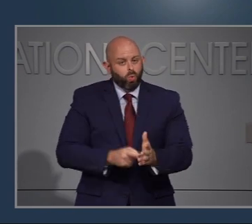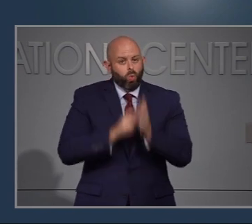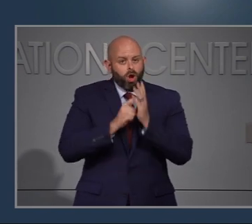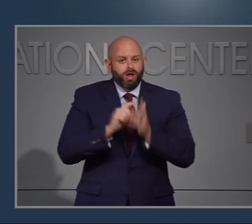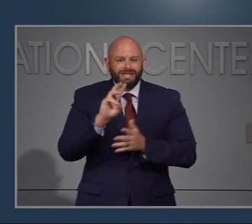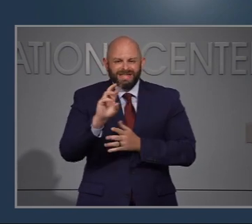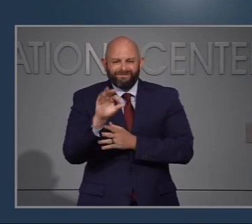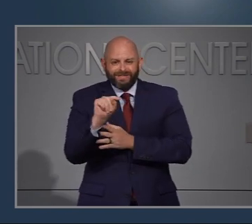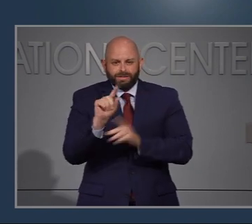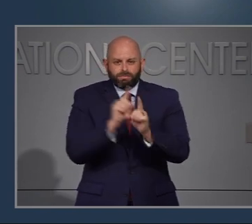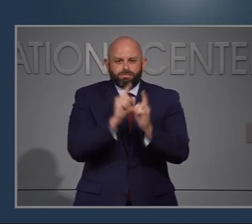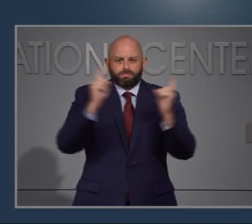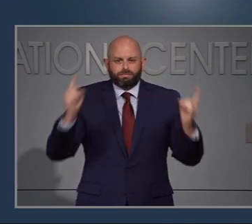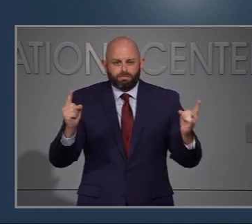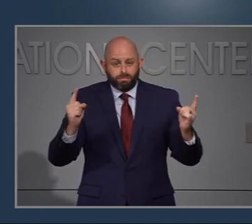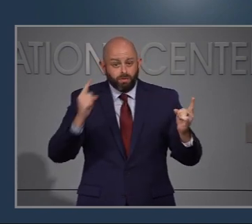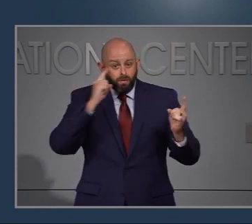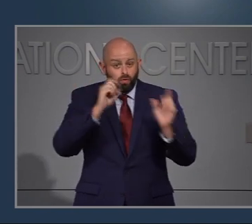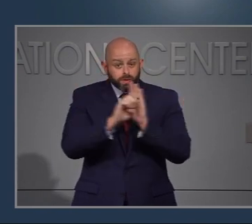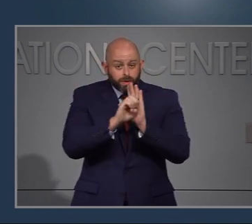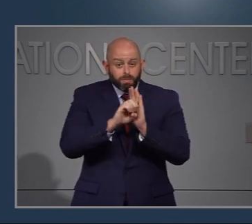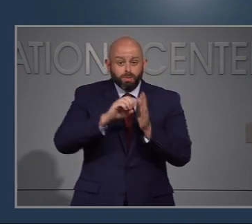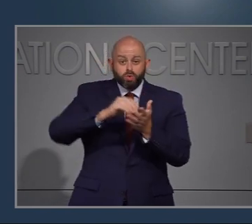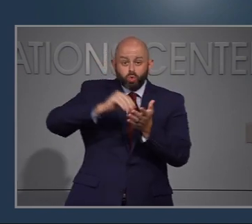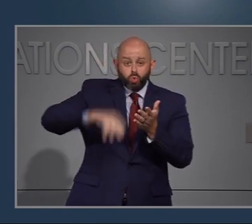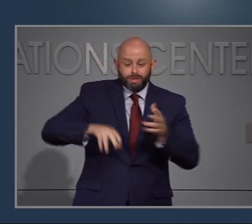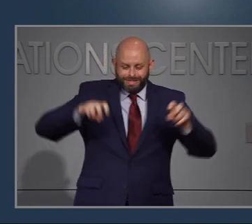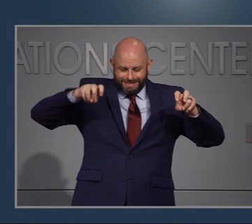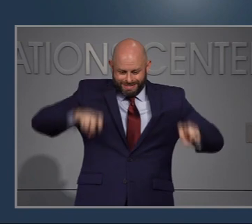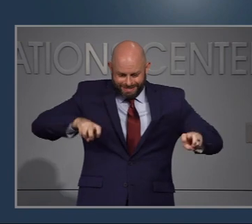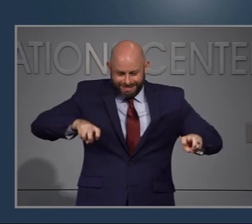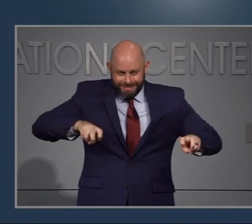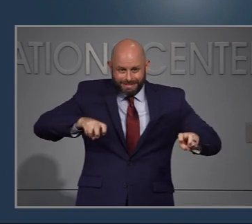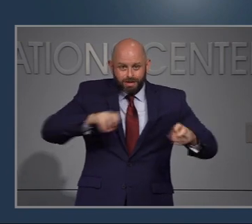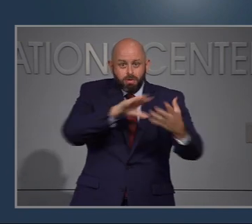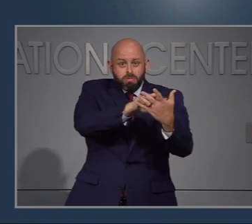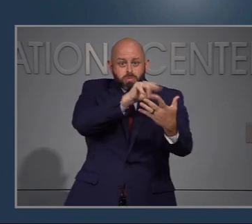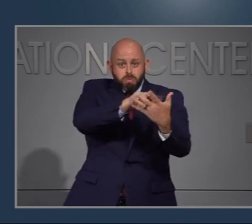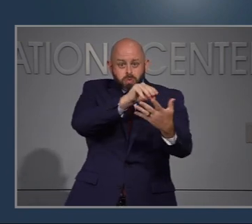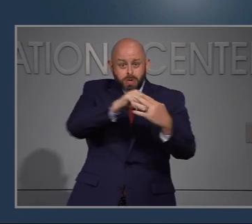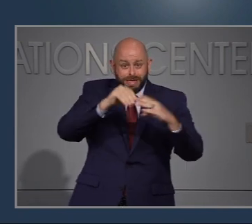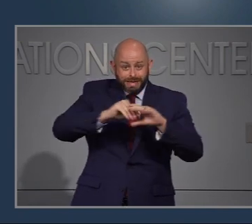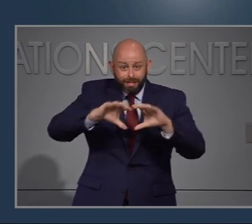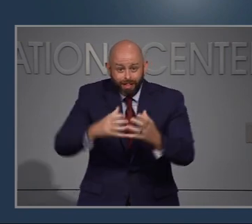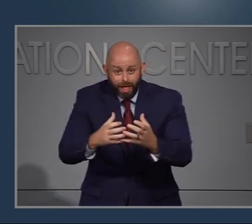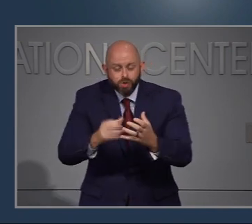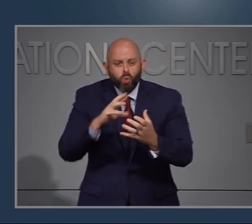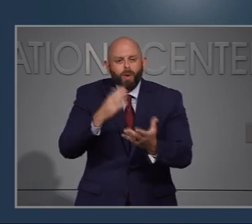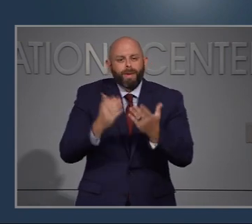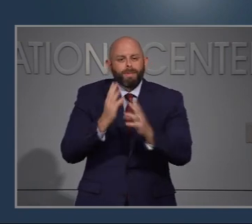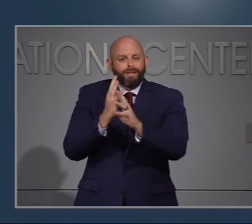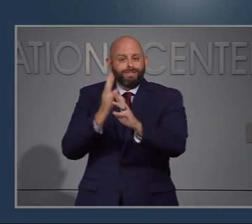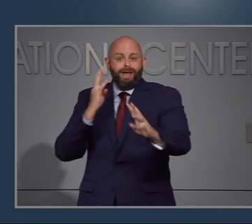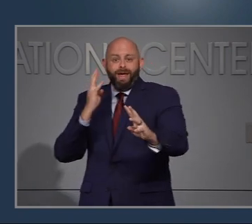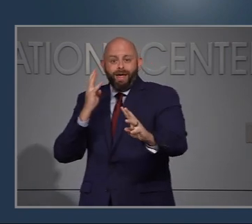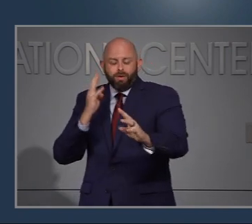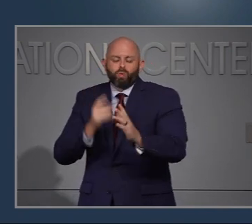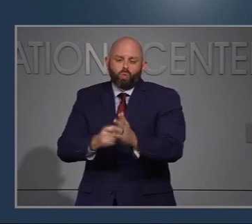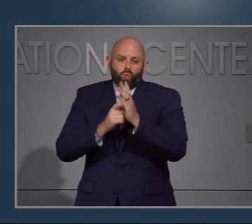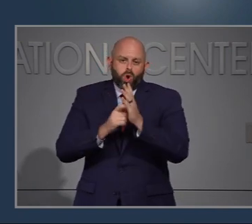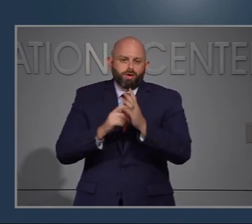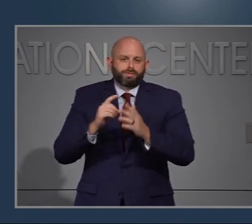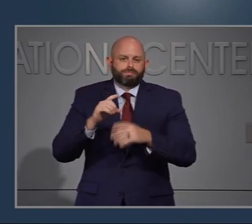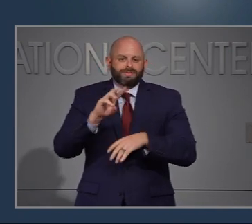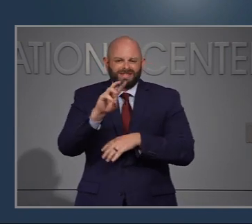seated or in a line. Districts and schools can use a plan that works for them, whether it's alternating days